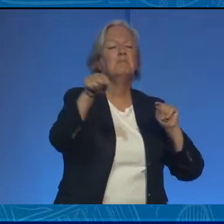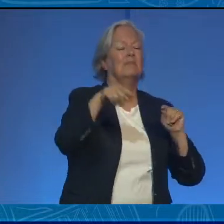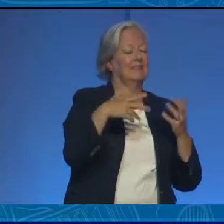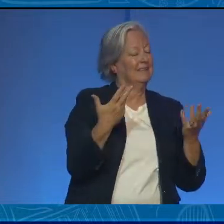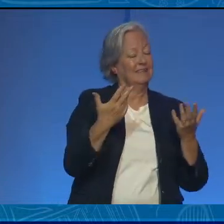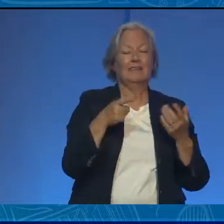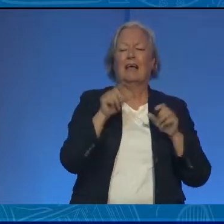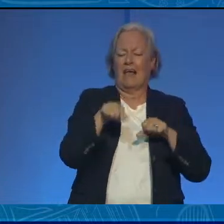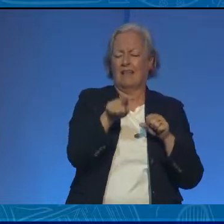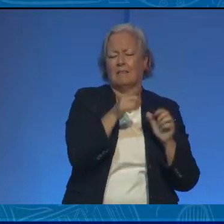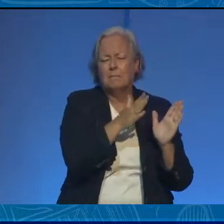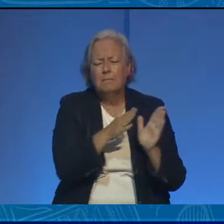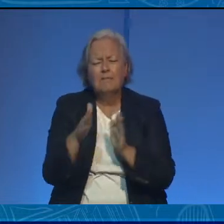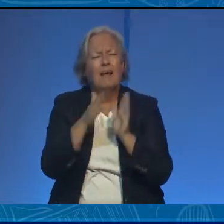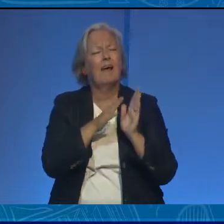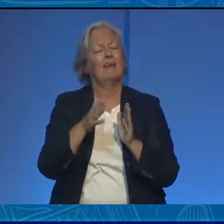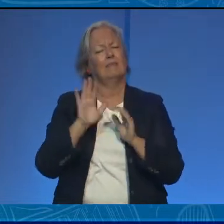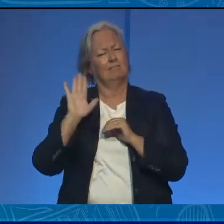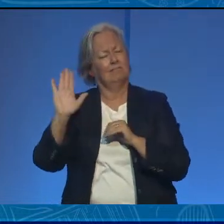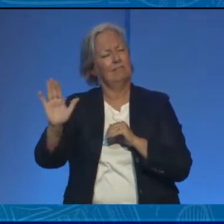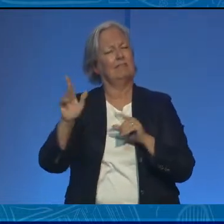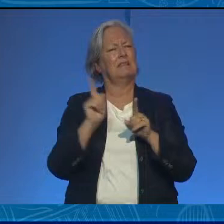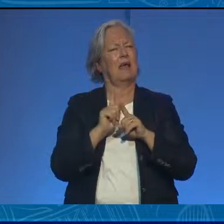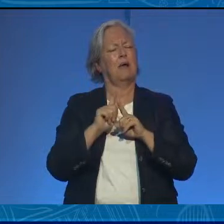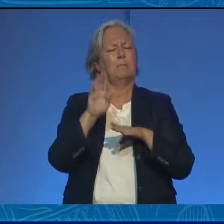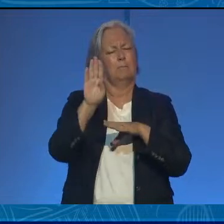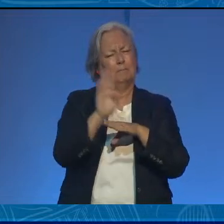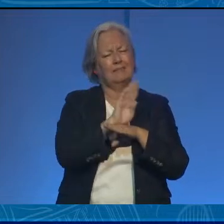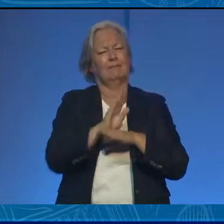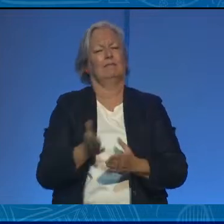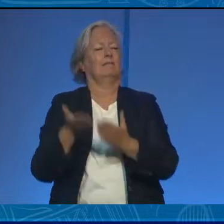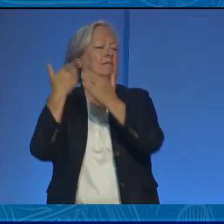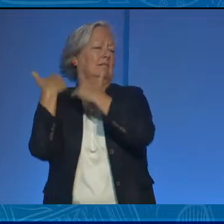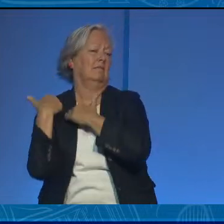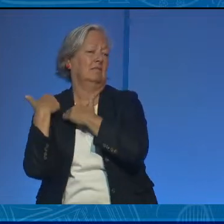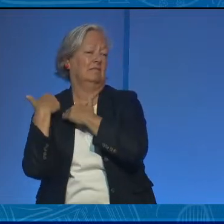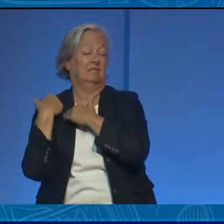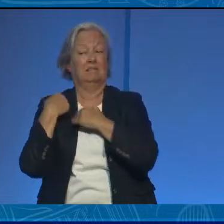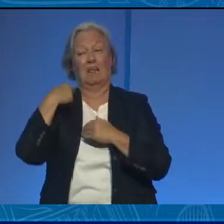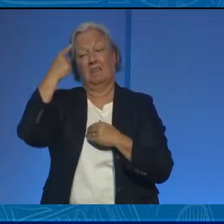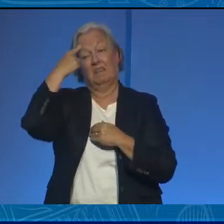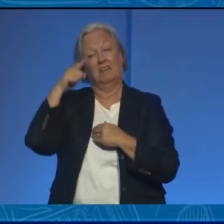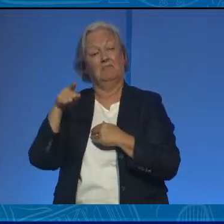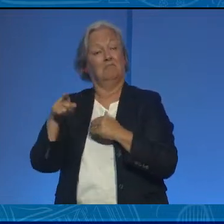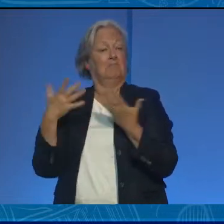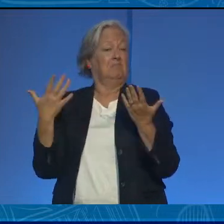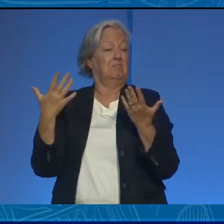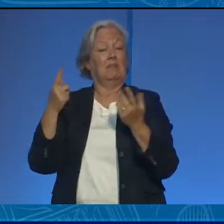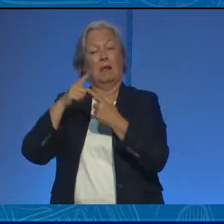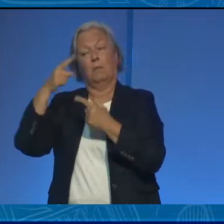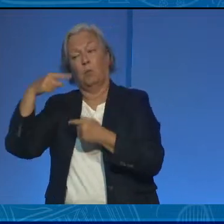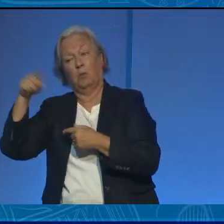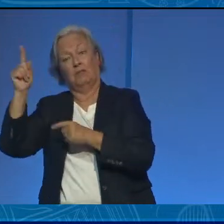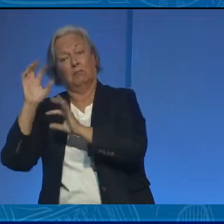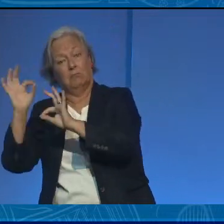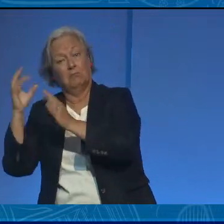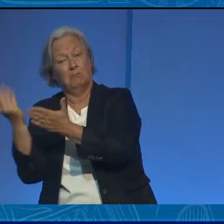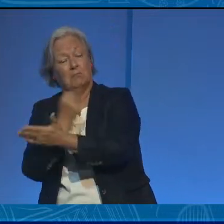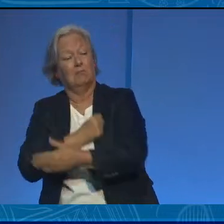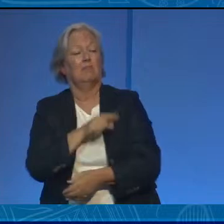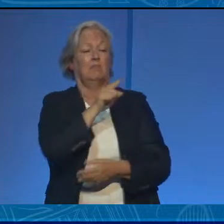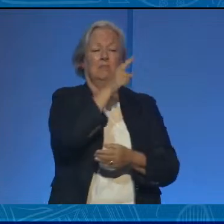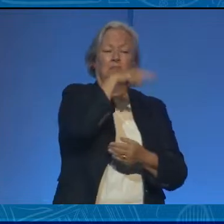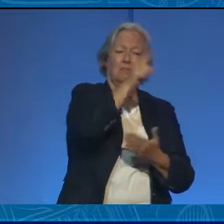and corporate social responsibility. These will have win-win benefits on both business and communities,